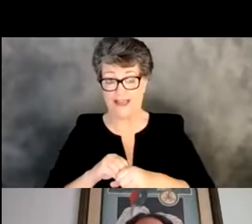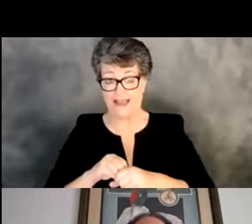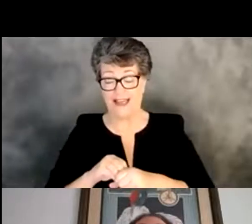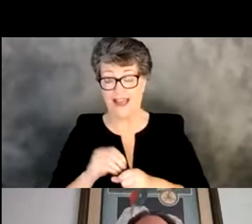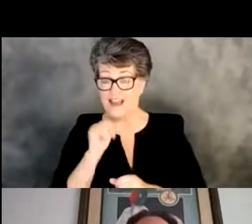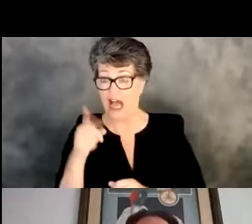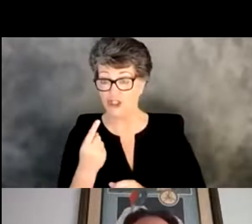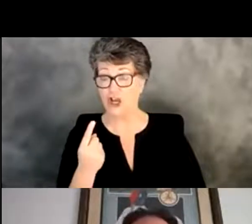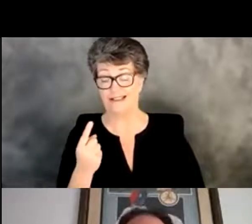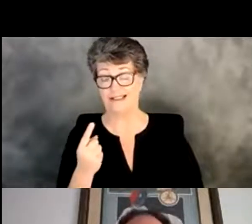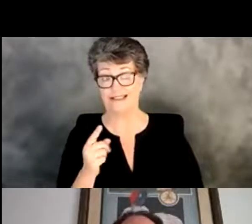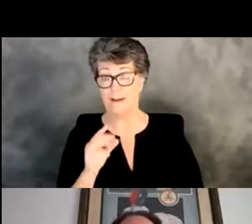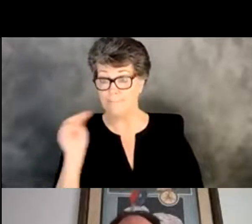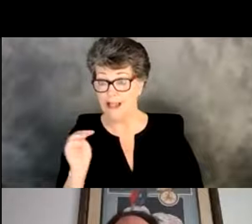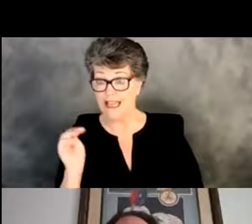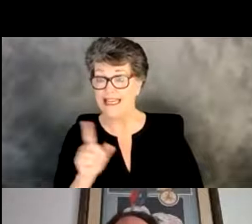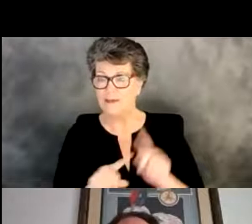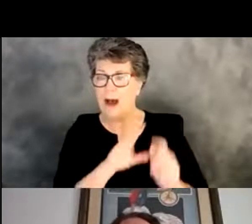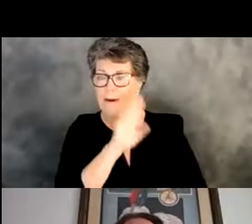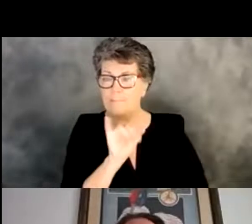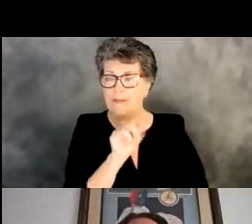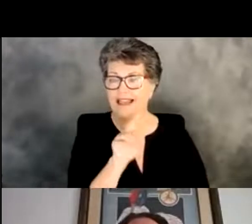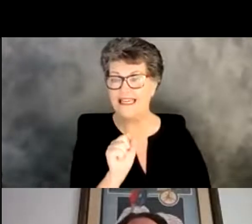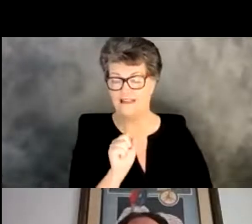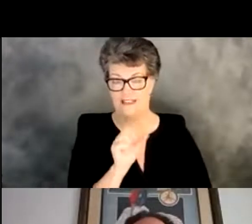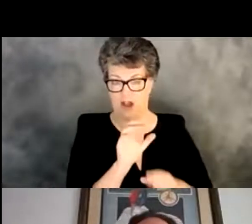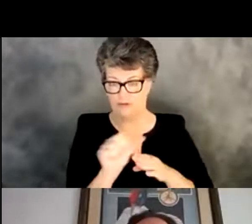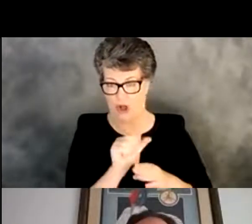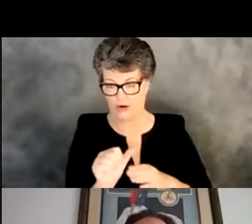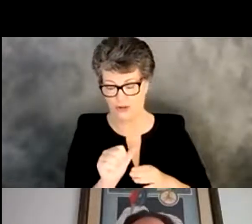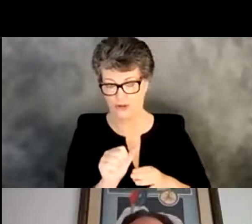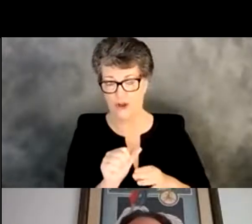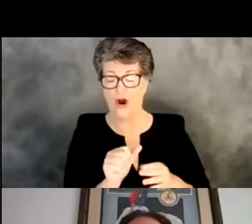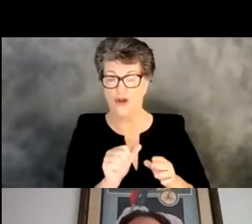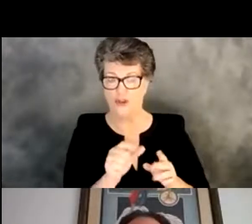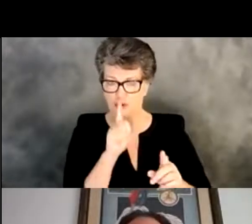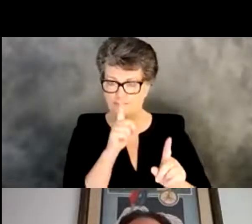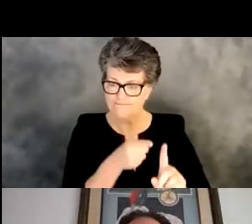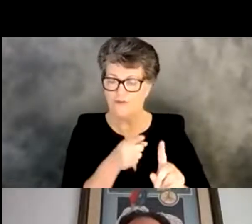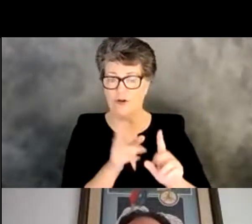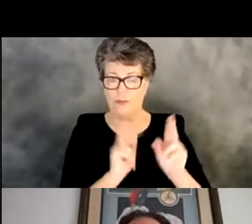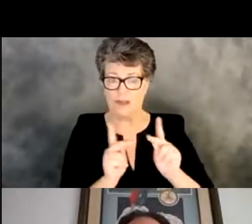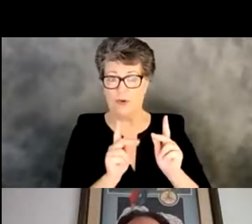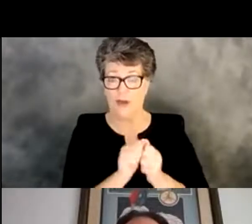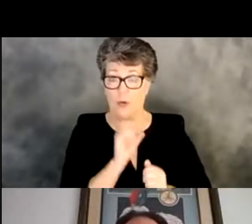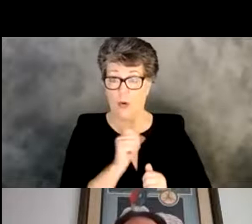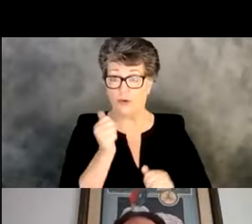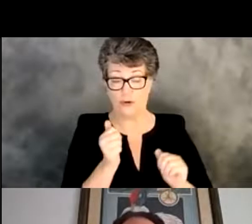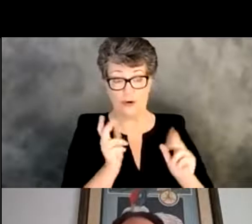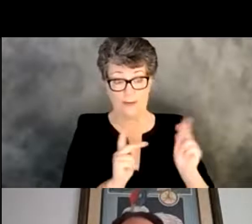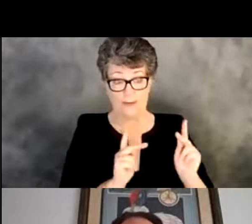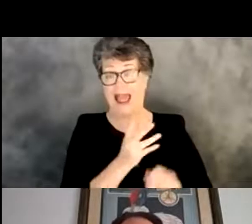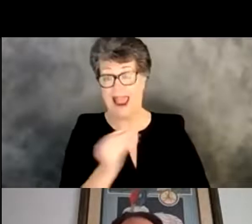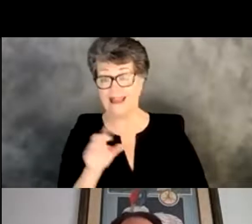literally billions of dollars in additional commitments to services for older persons and the disabled, including